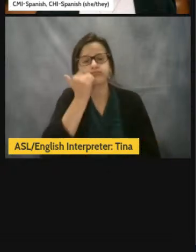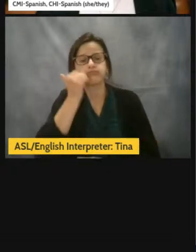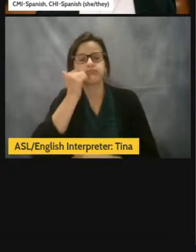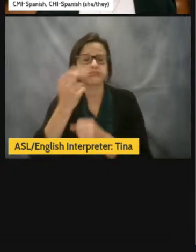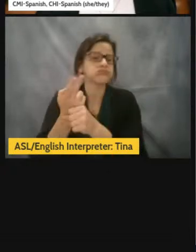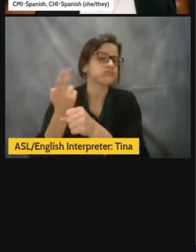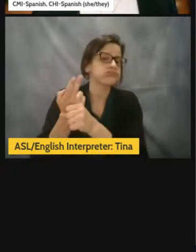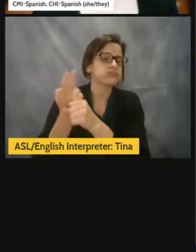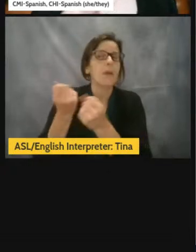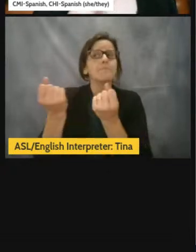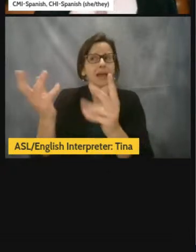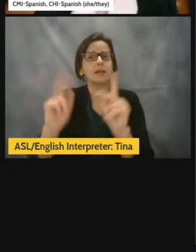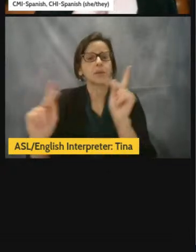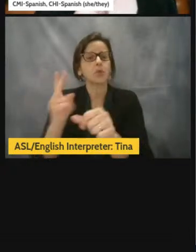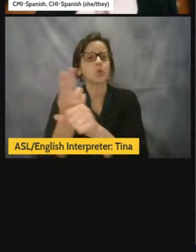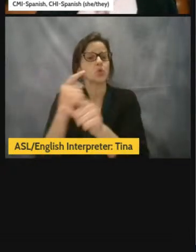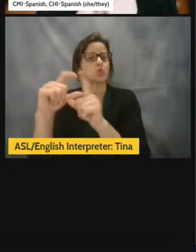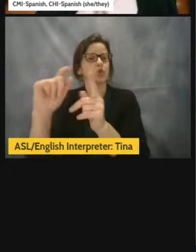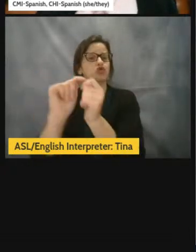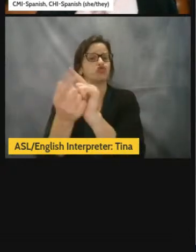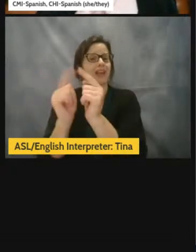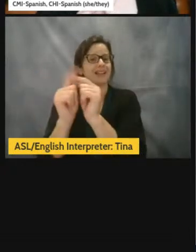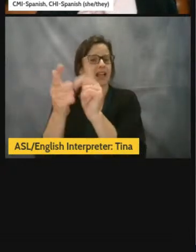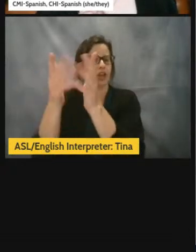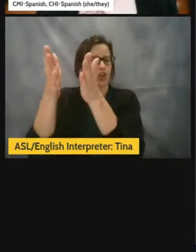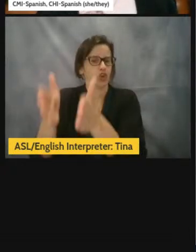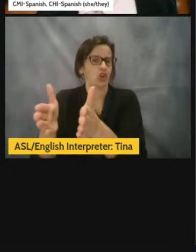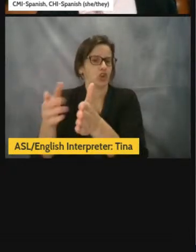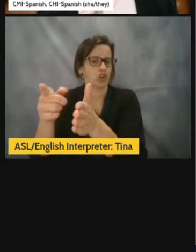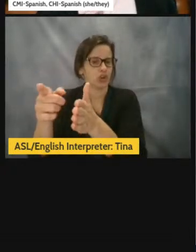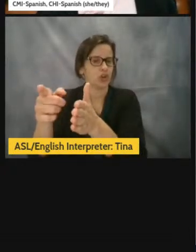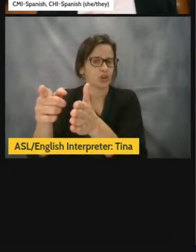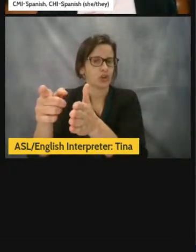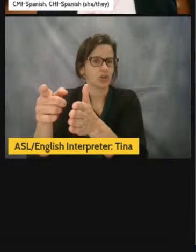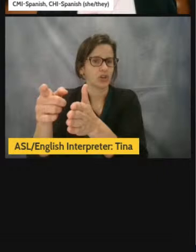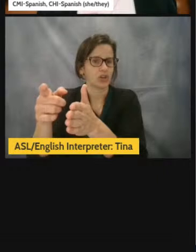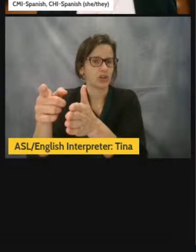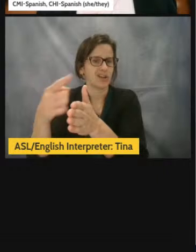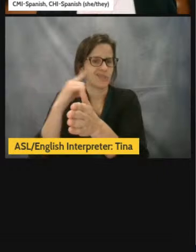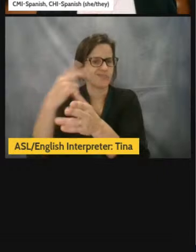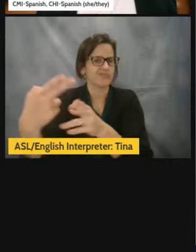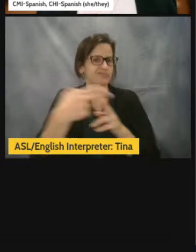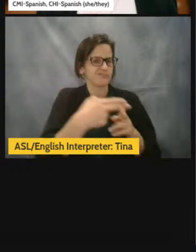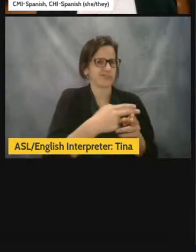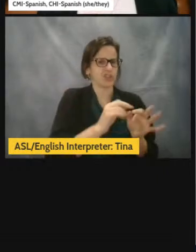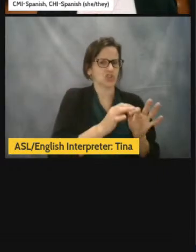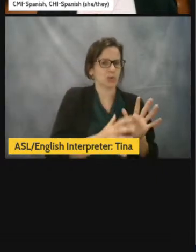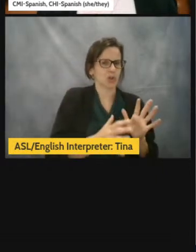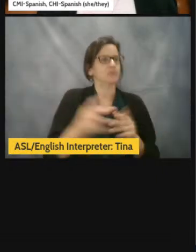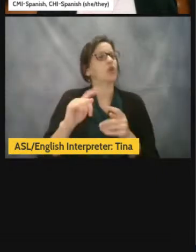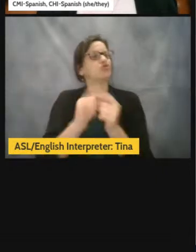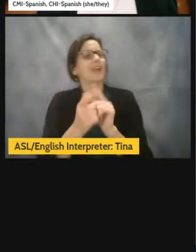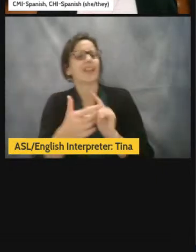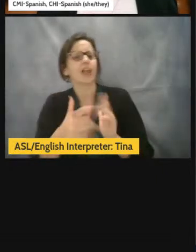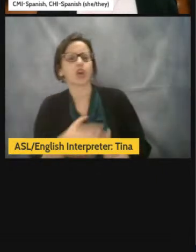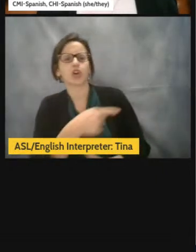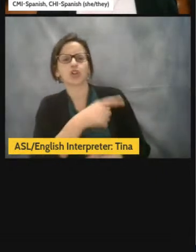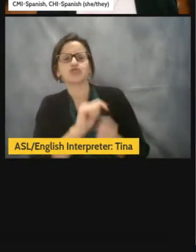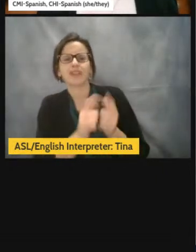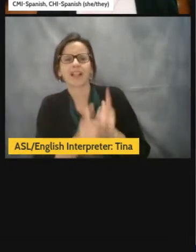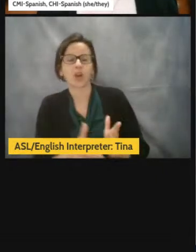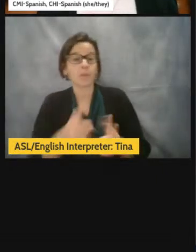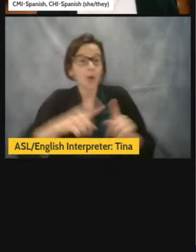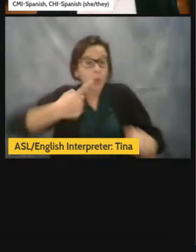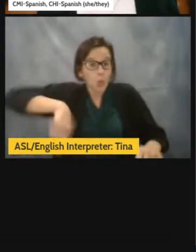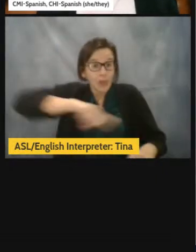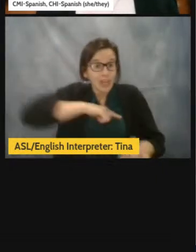as translators. But we, the interpreters and translators of the world, know